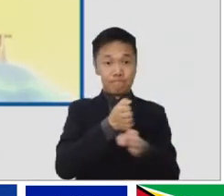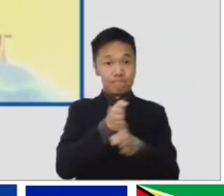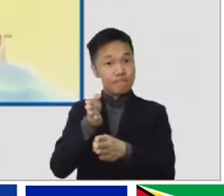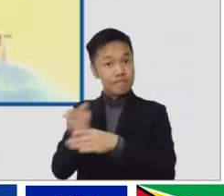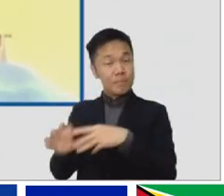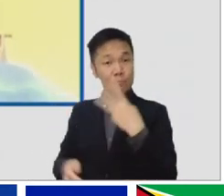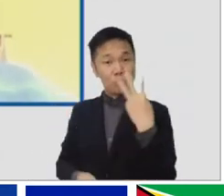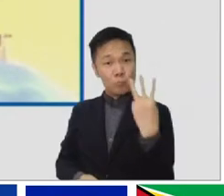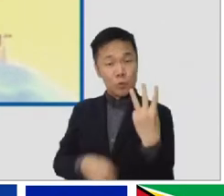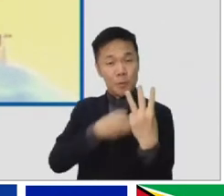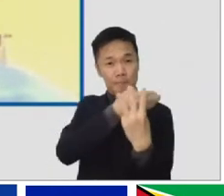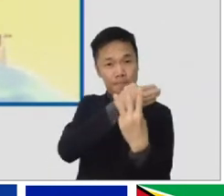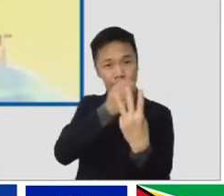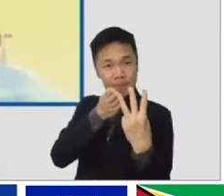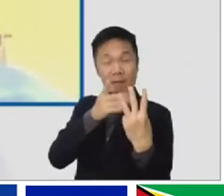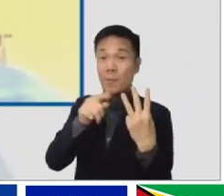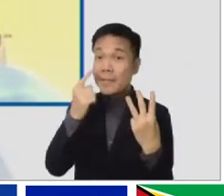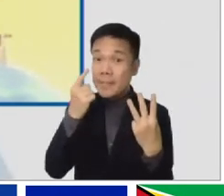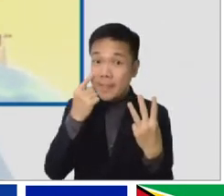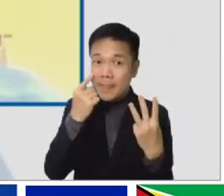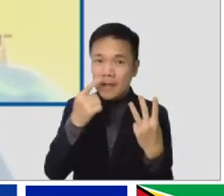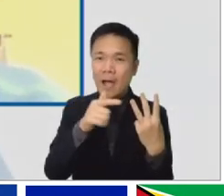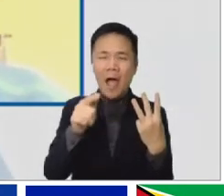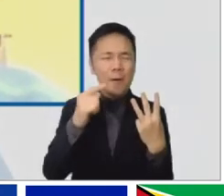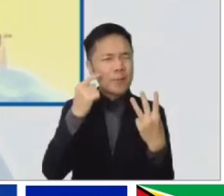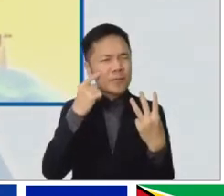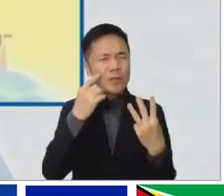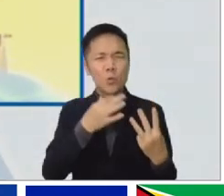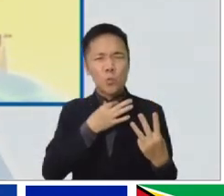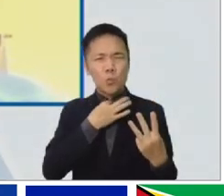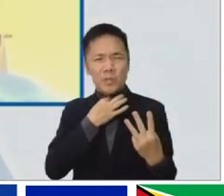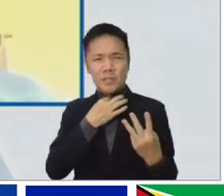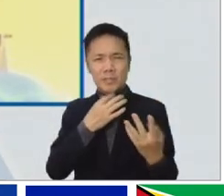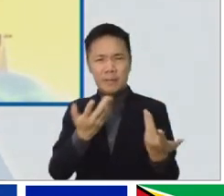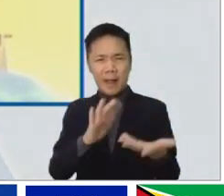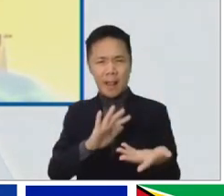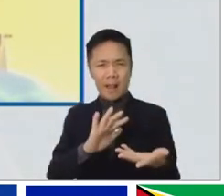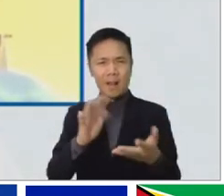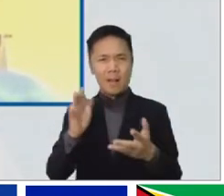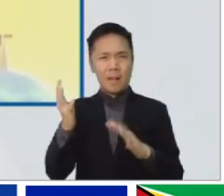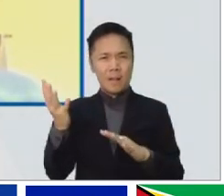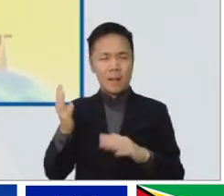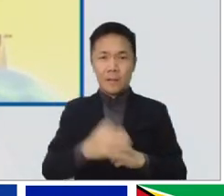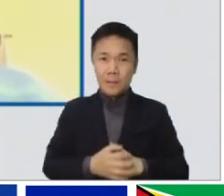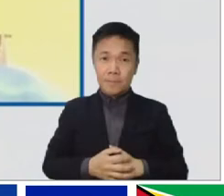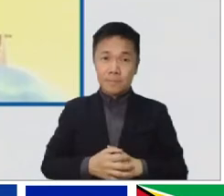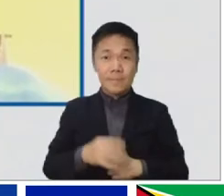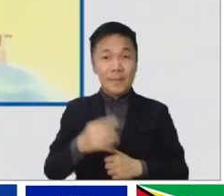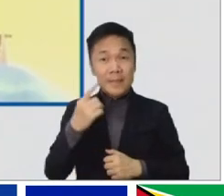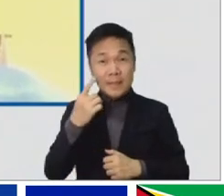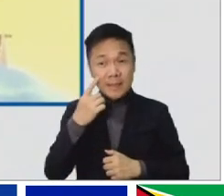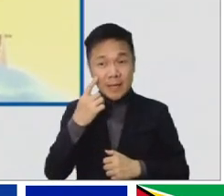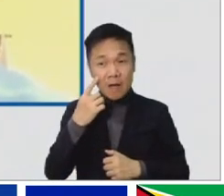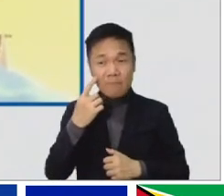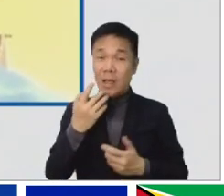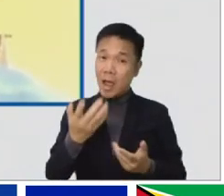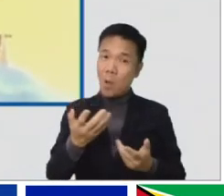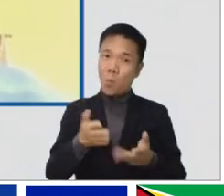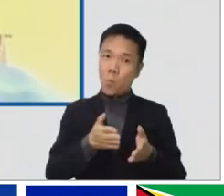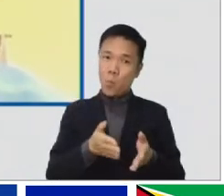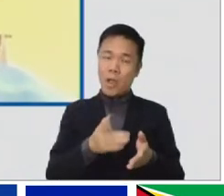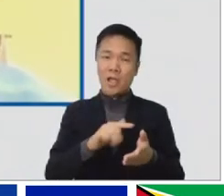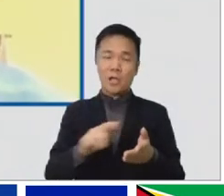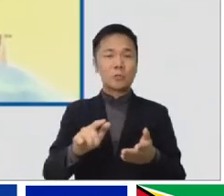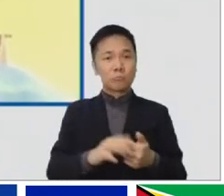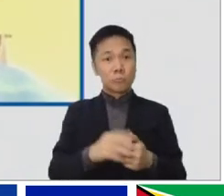when does it actualized in disaster, or trying to correct risk conditions that already exist. It